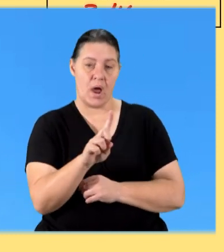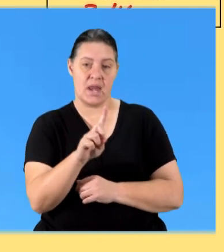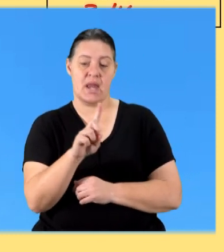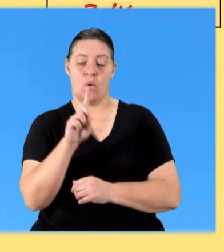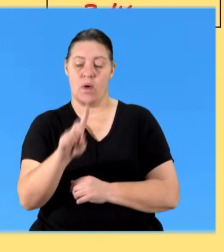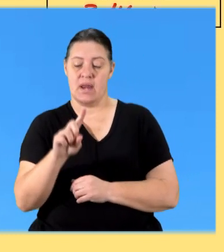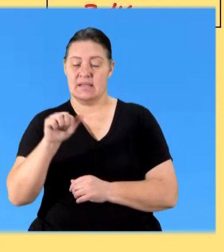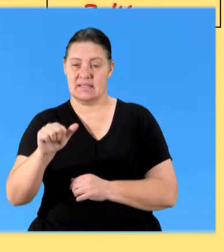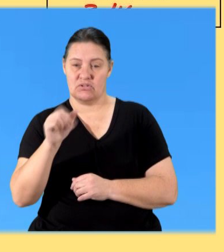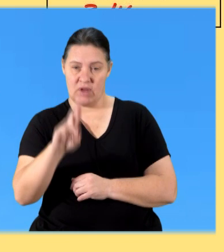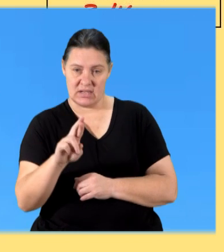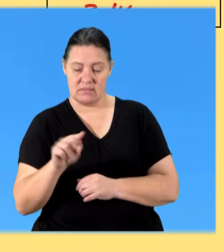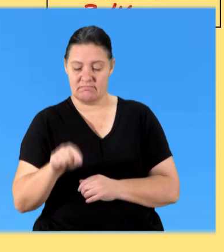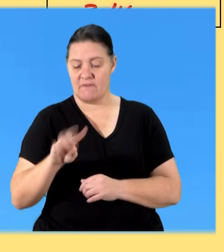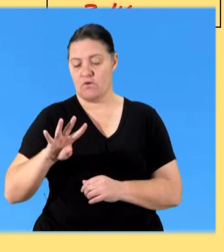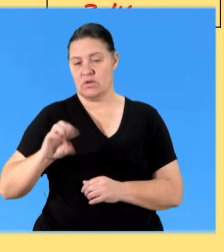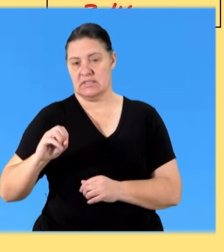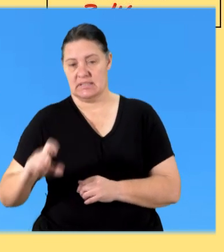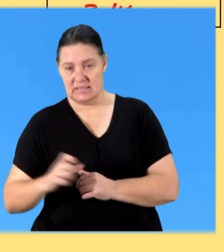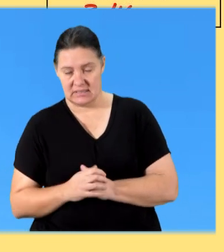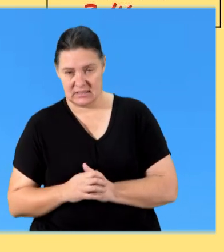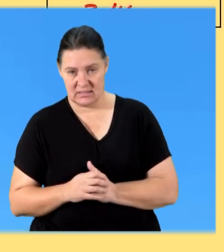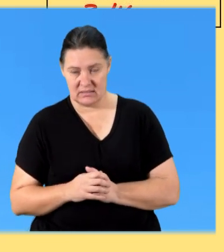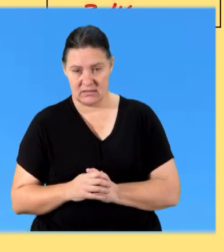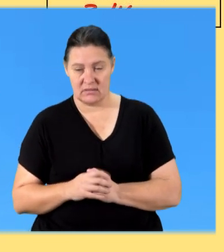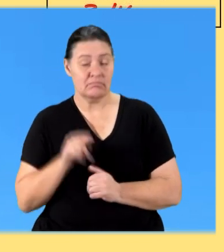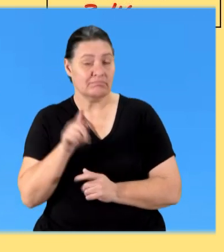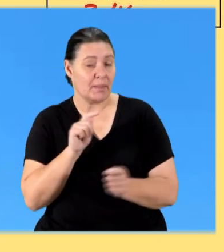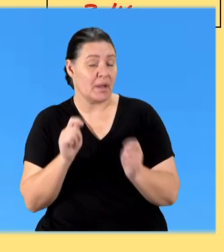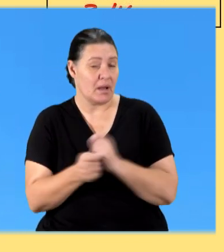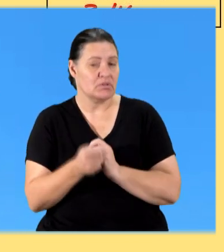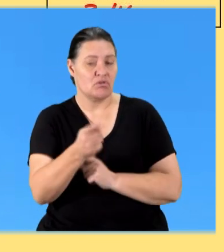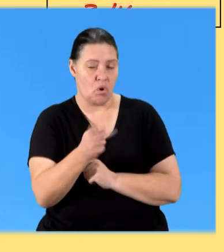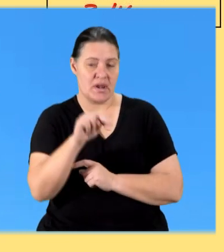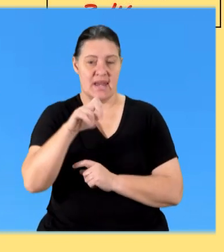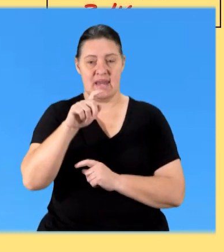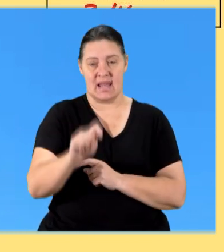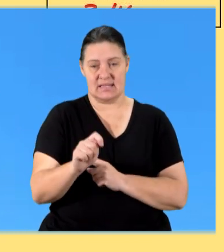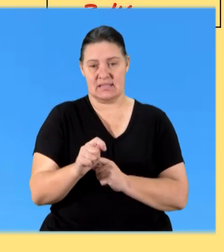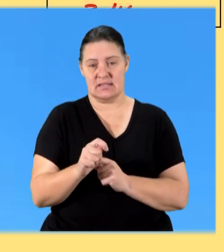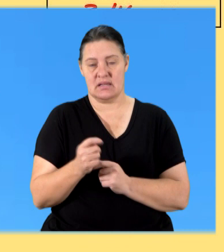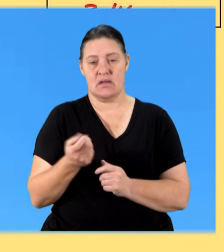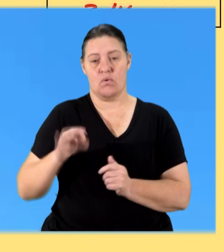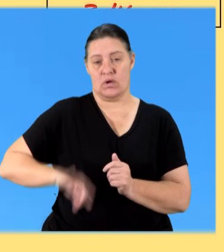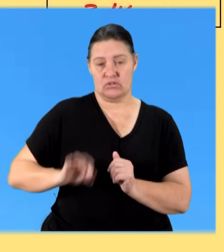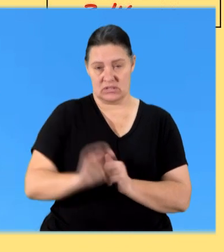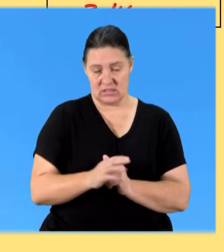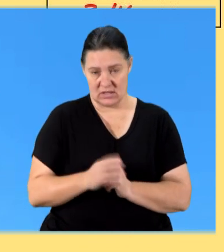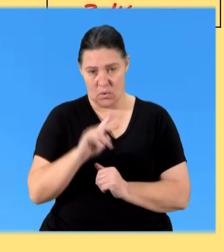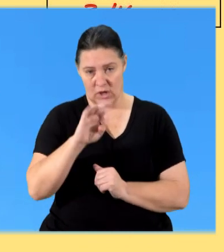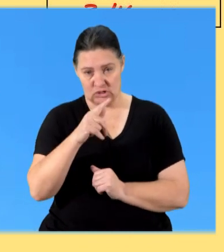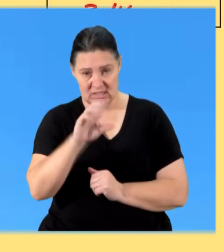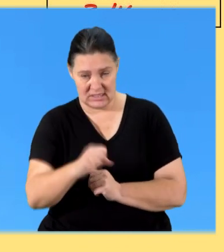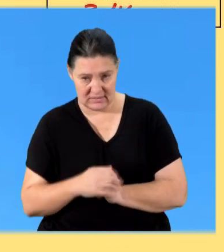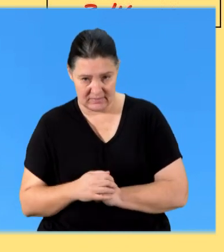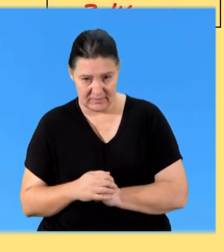3,116 rands and 40 cents. That becomes your net wages. Let's quickly